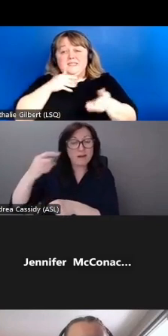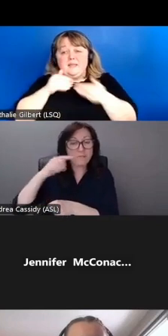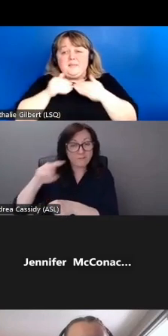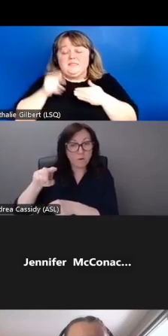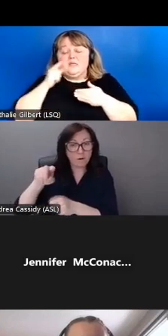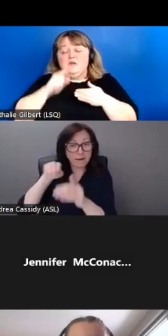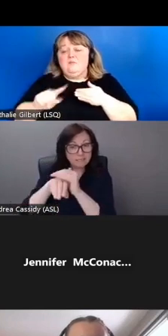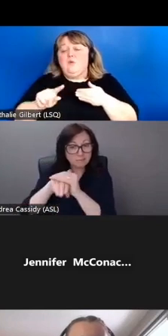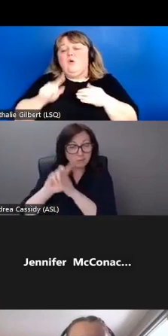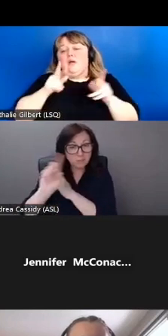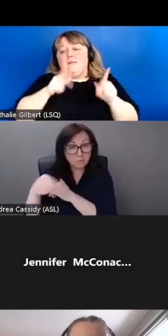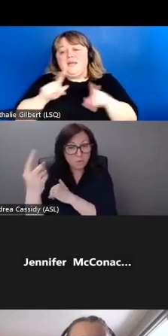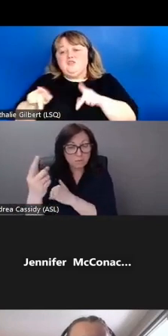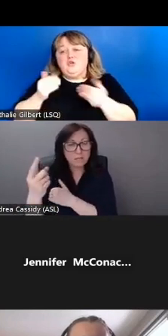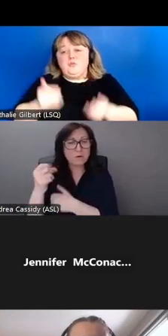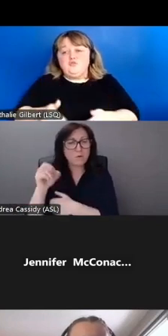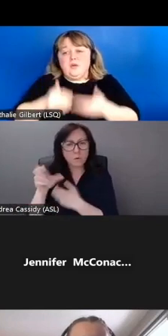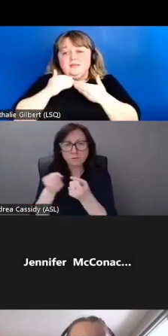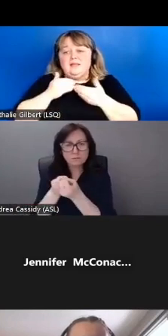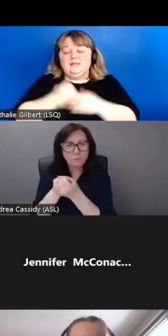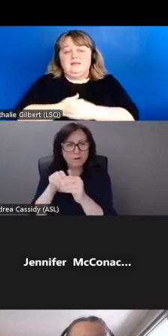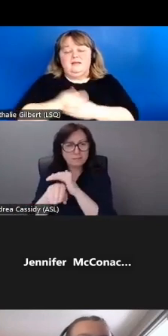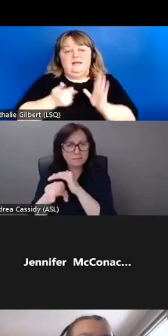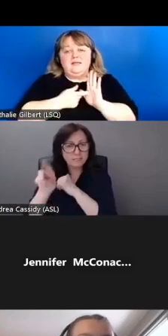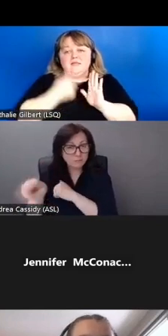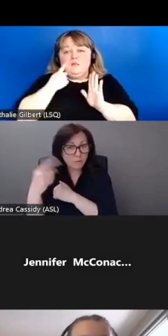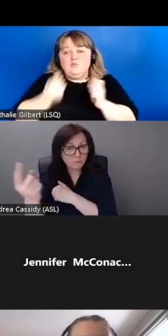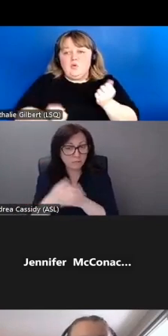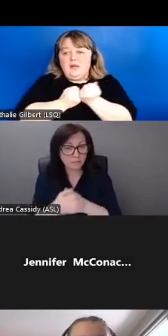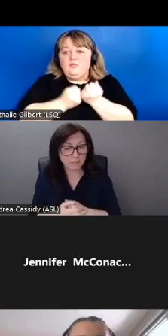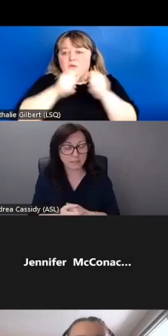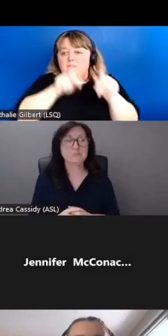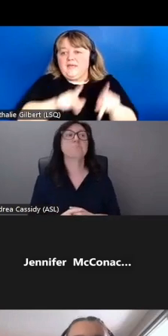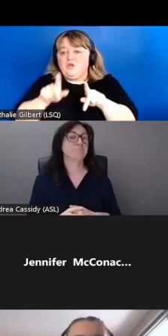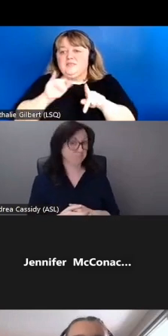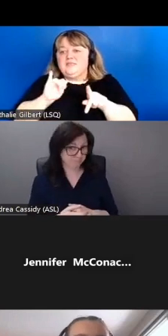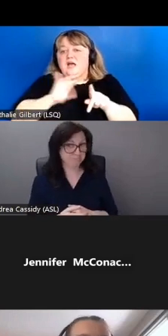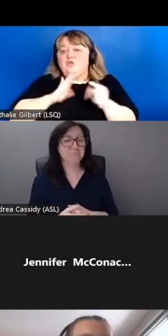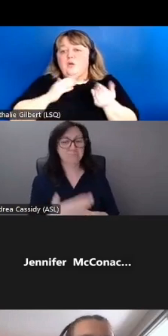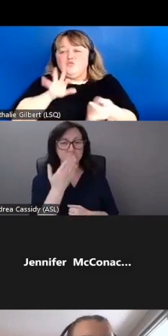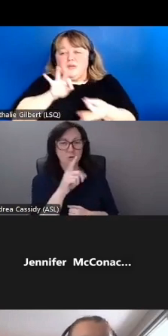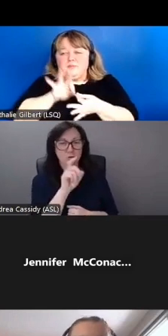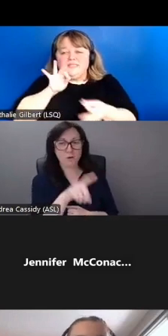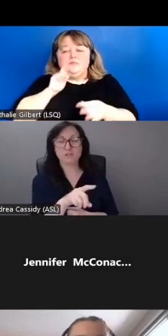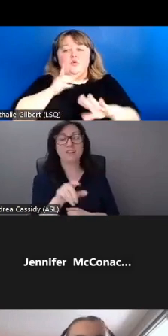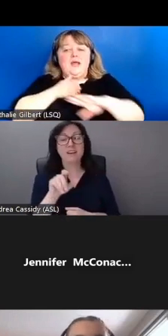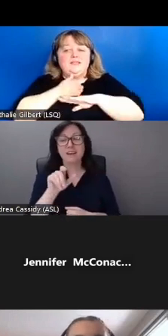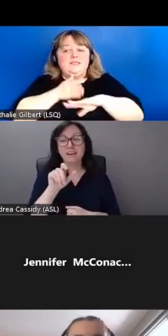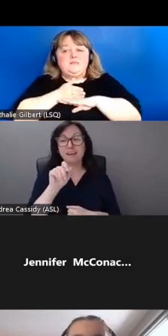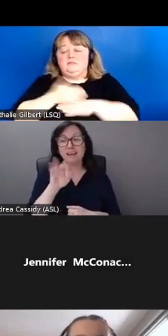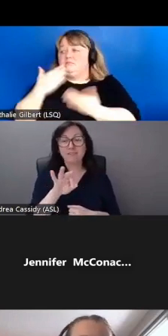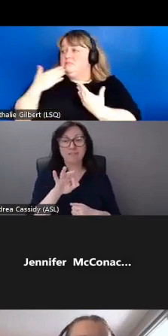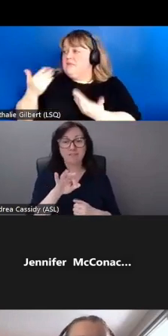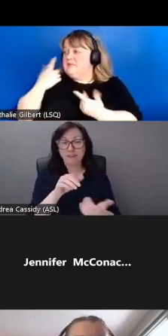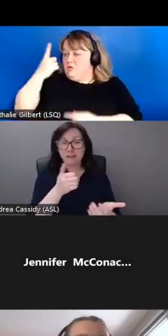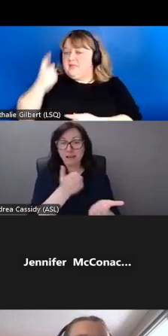specifically support people who have accessibility needs? Thanks for the question. So if you require assistance,